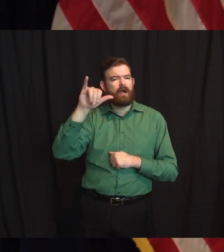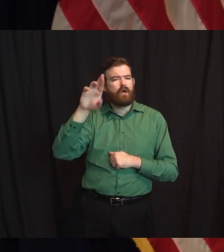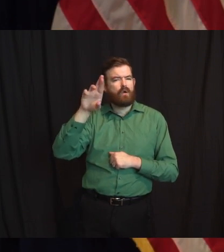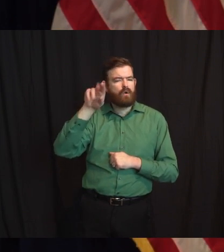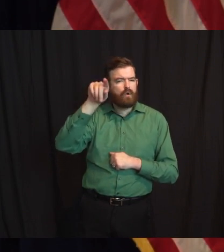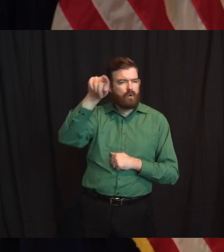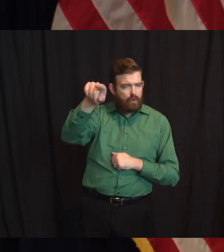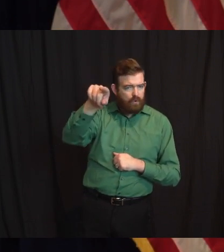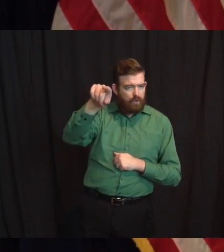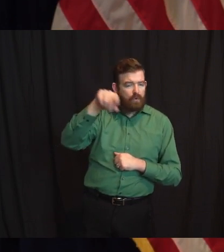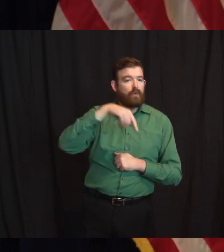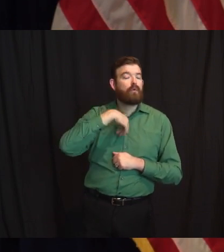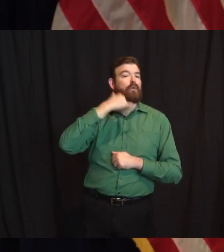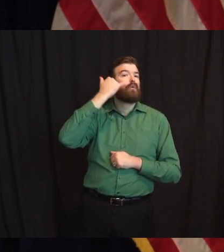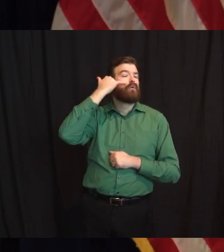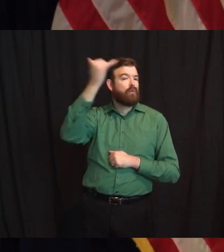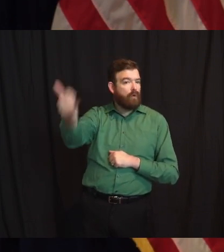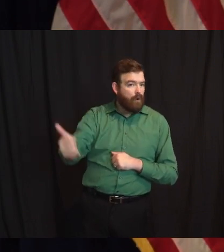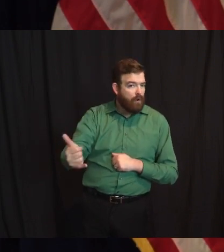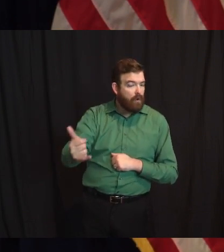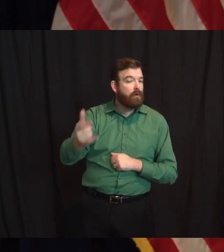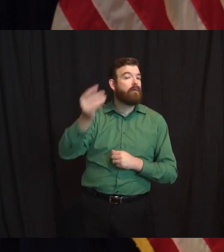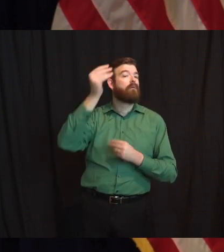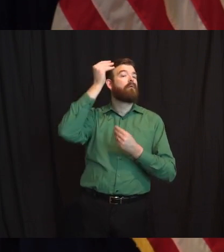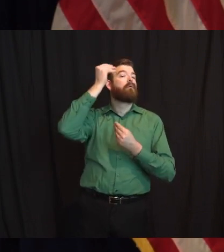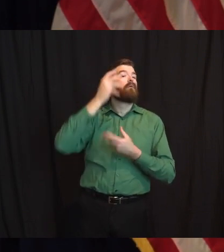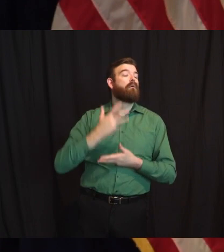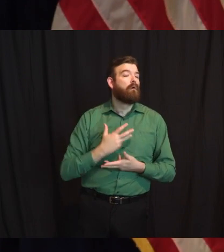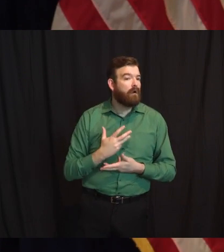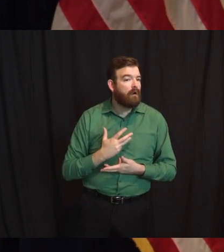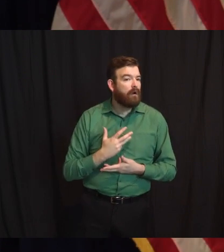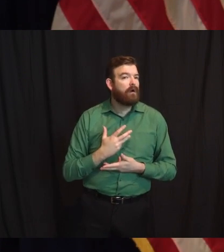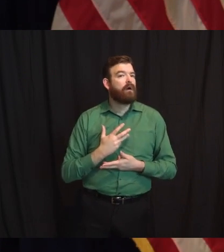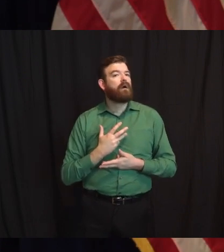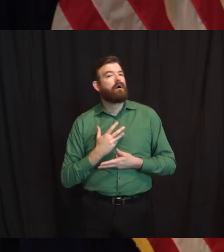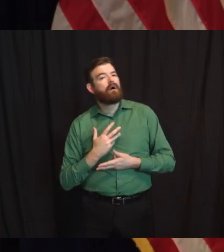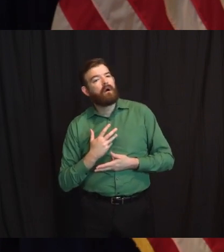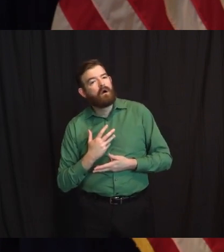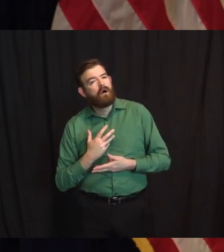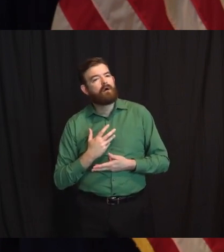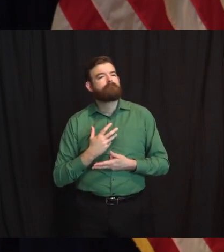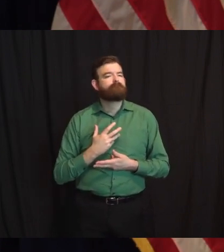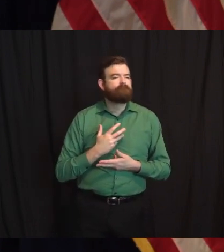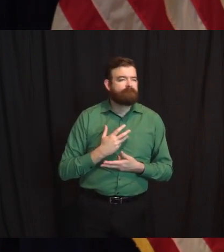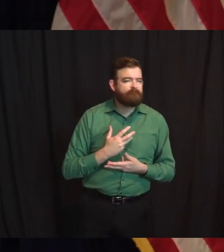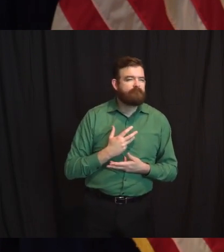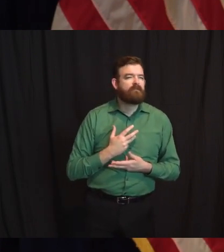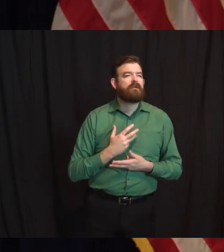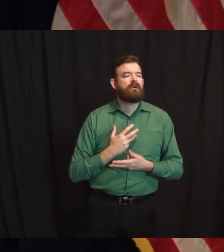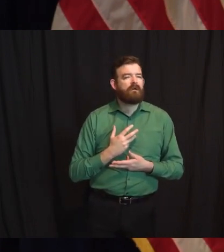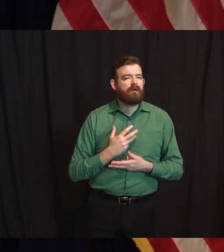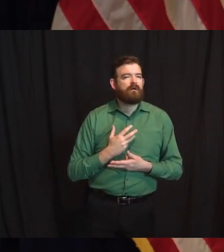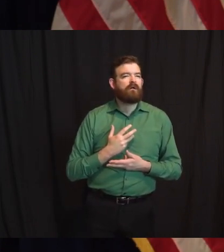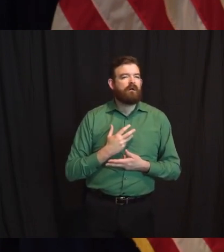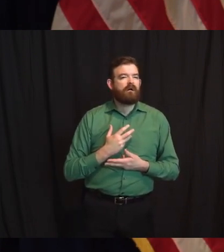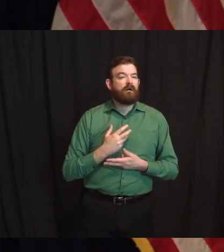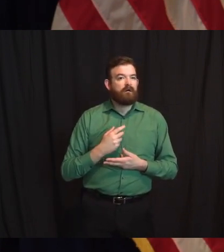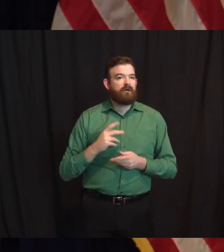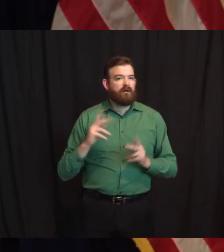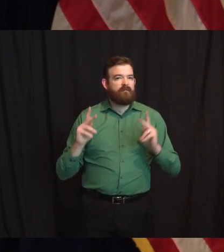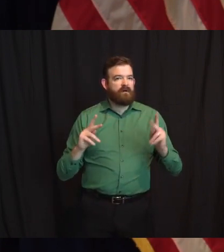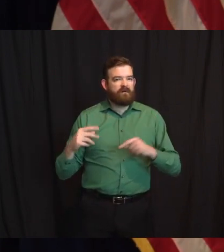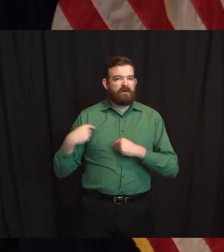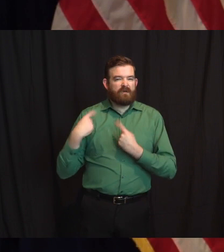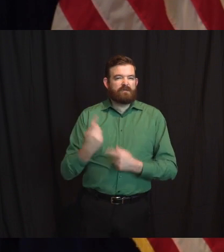them, they have raised the fact that because it's going to be an unusual appetite to get to the